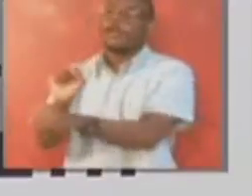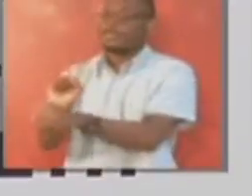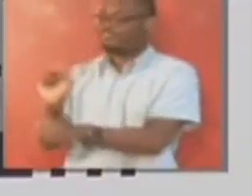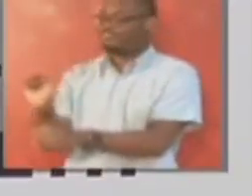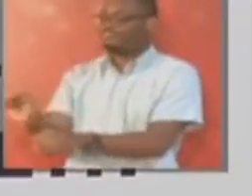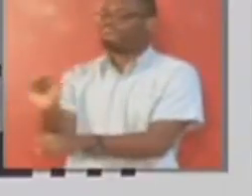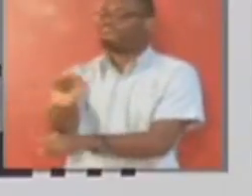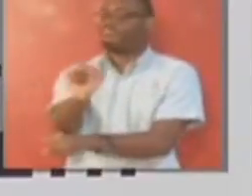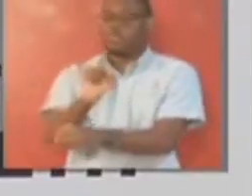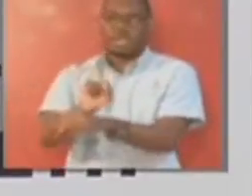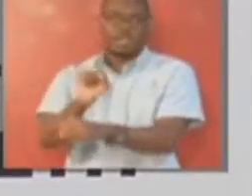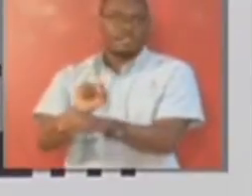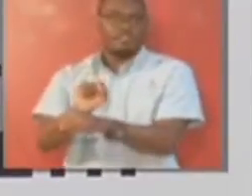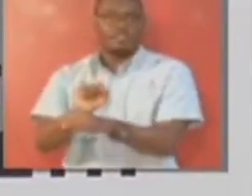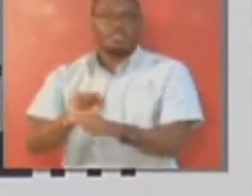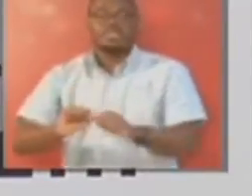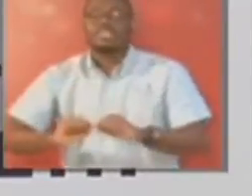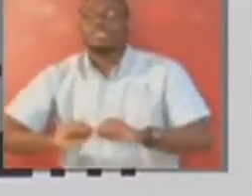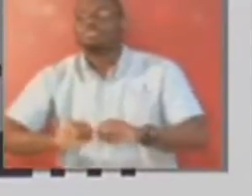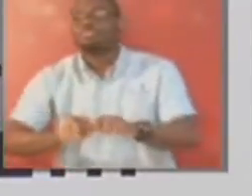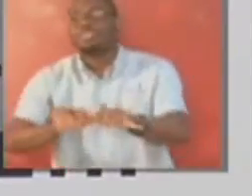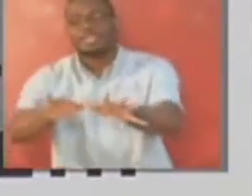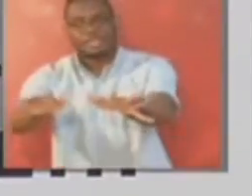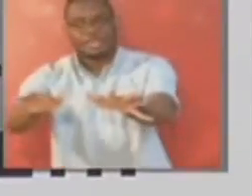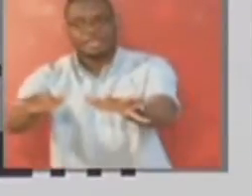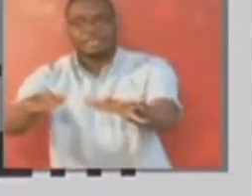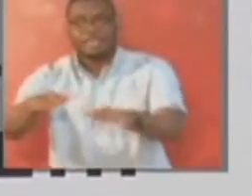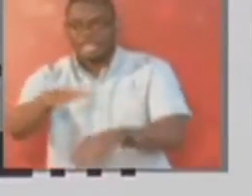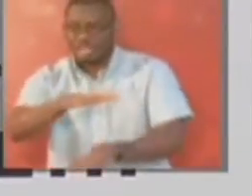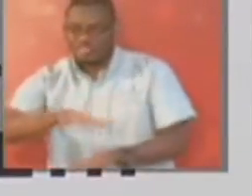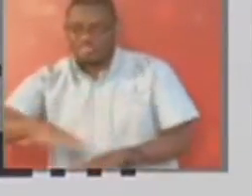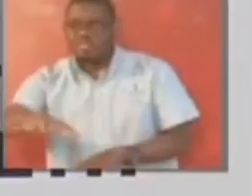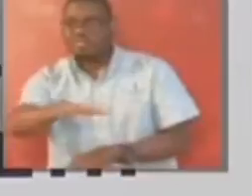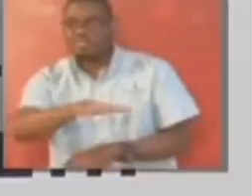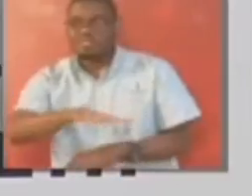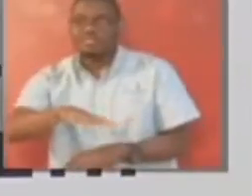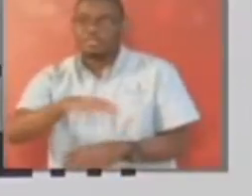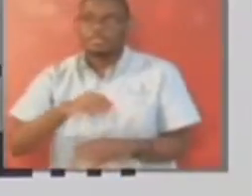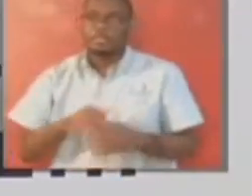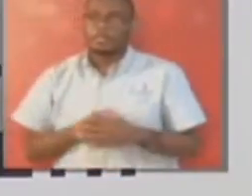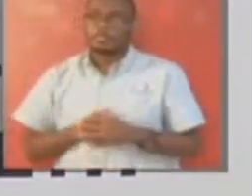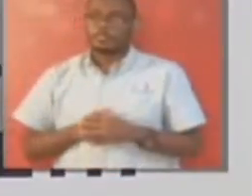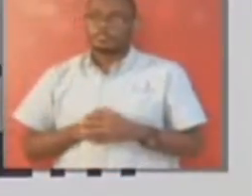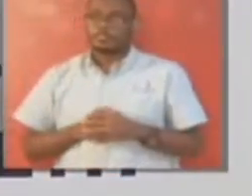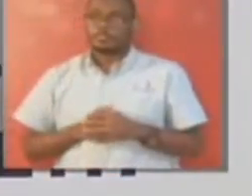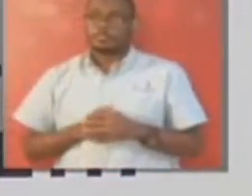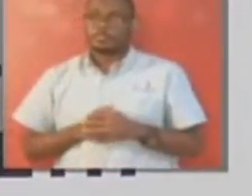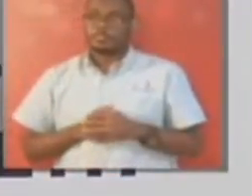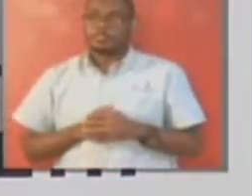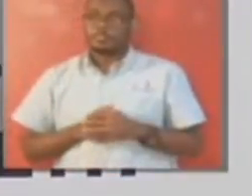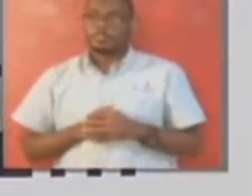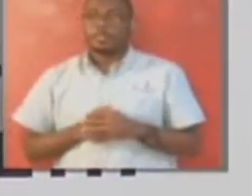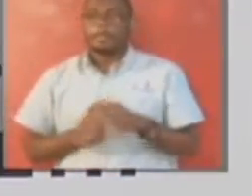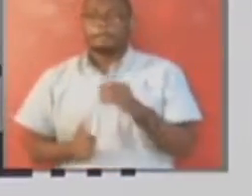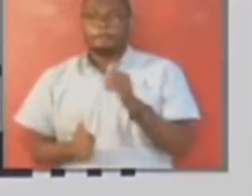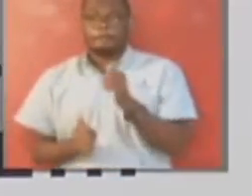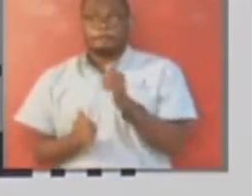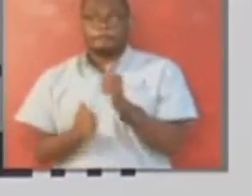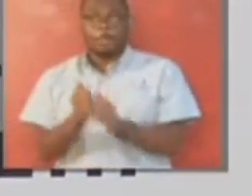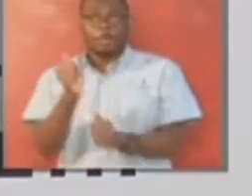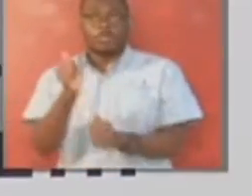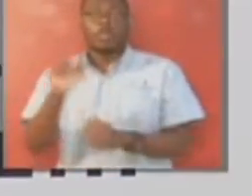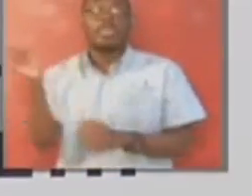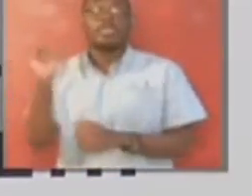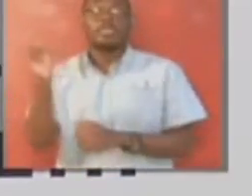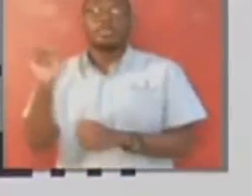occurring outside of that, which has not been necessarily linked to one source or the next, but the majority of it will be linked